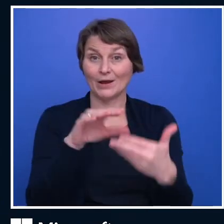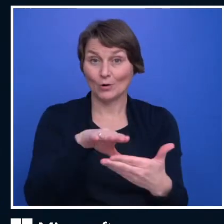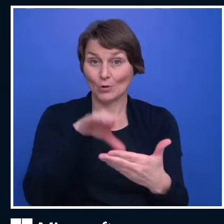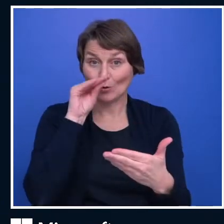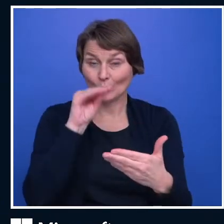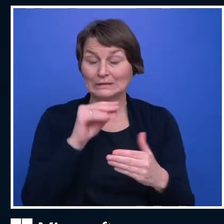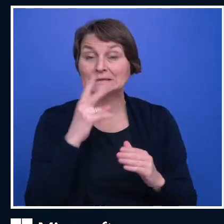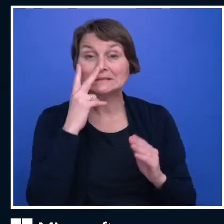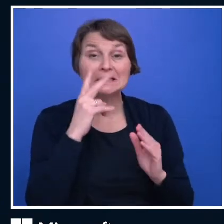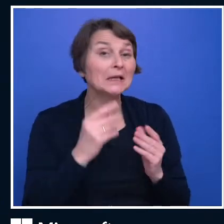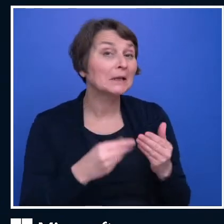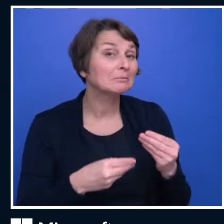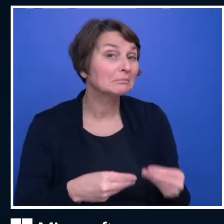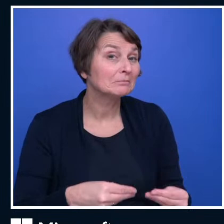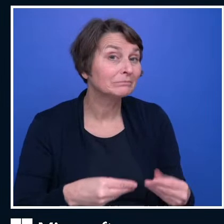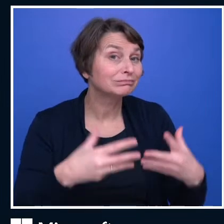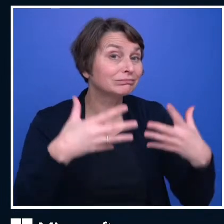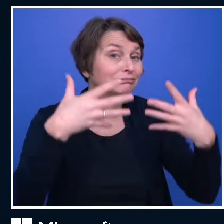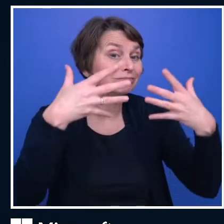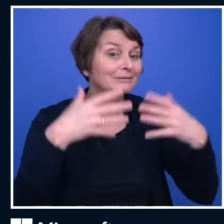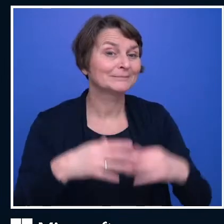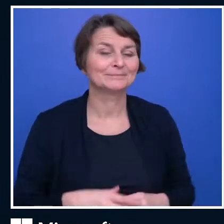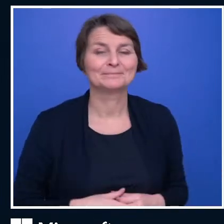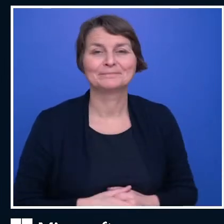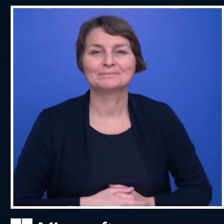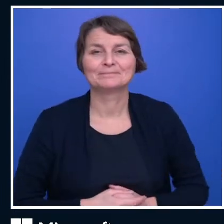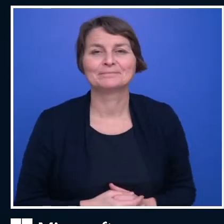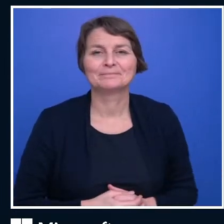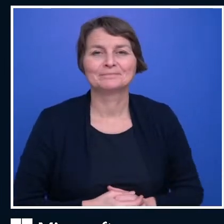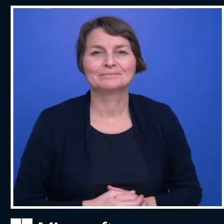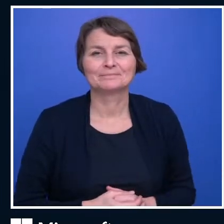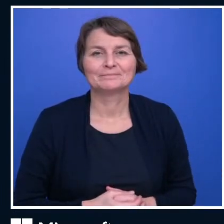Since I'm at the dashboard part, I also wanted to tell you,